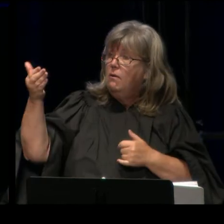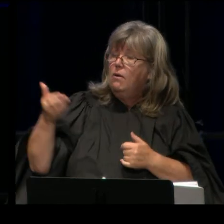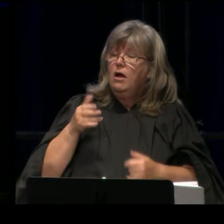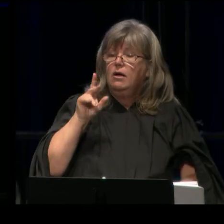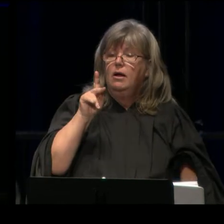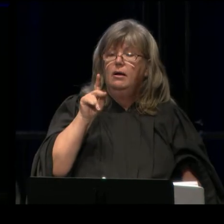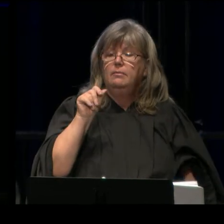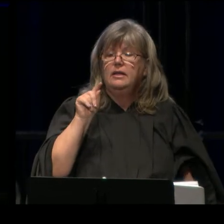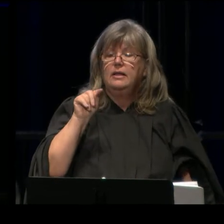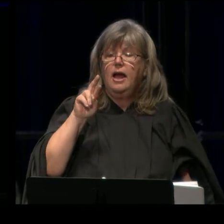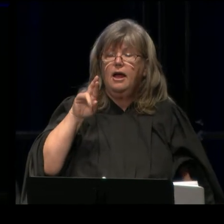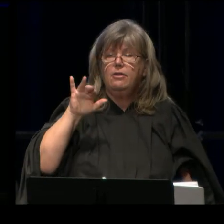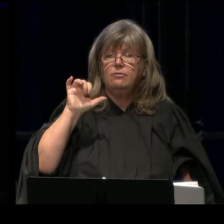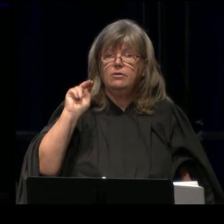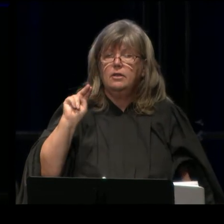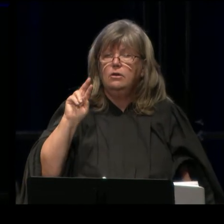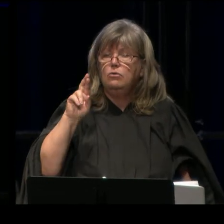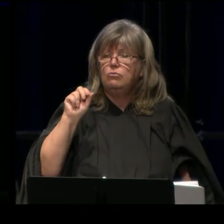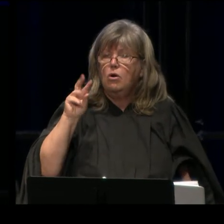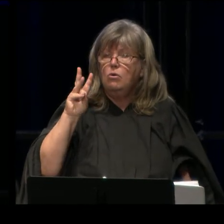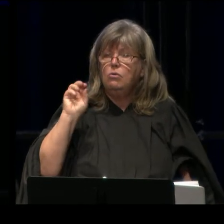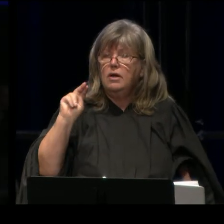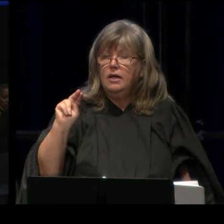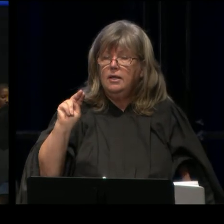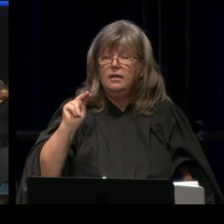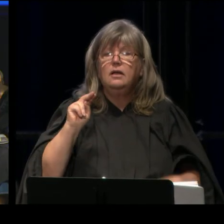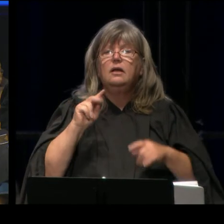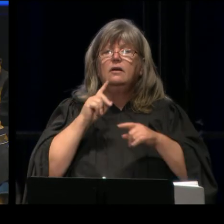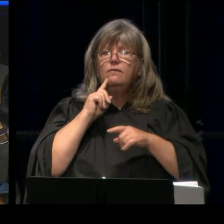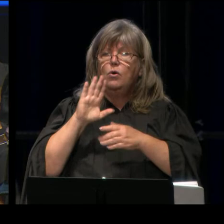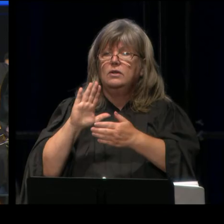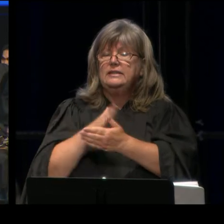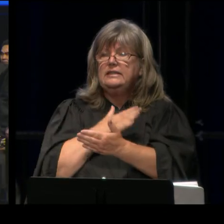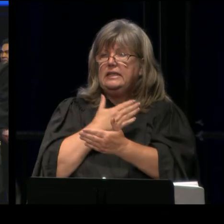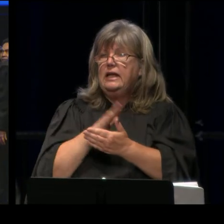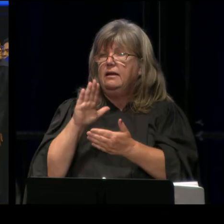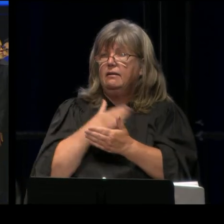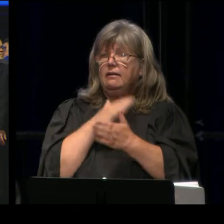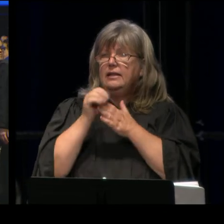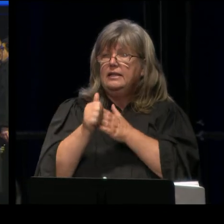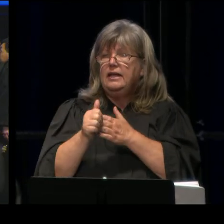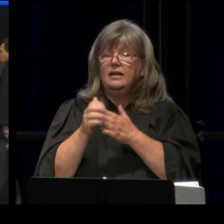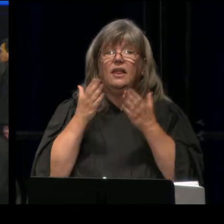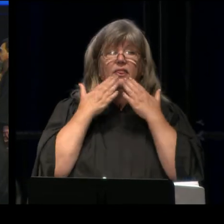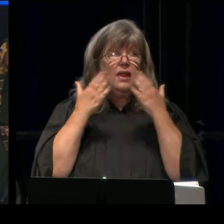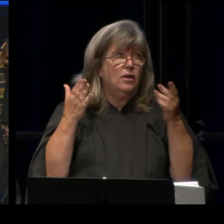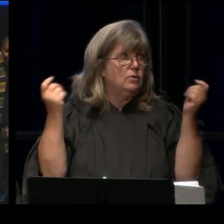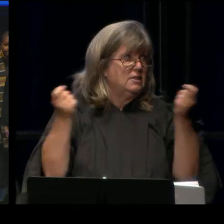Arts to sing O Canada. Thank you for celebrating with us today.